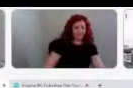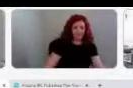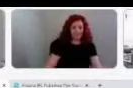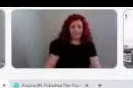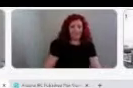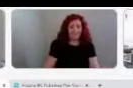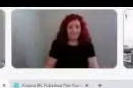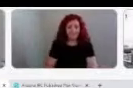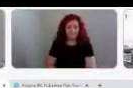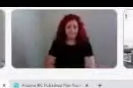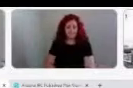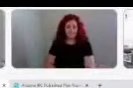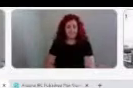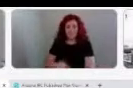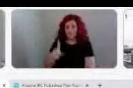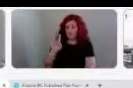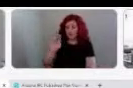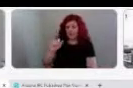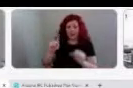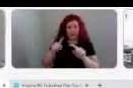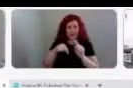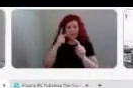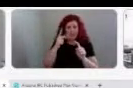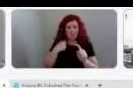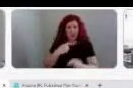oh diane i don't see that you have a microphone